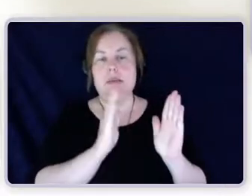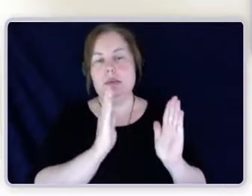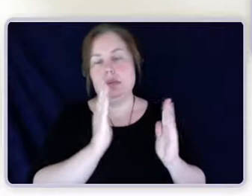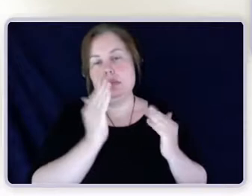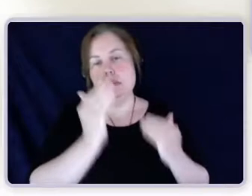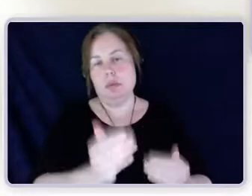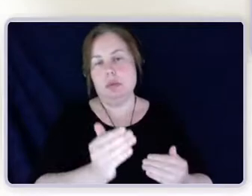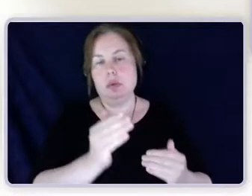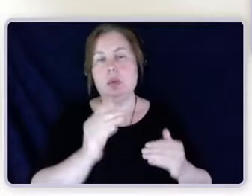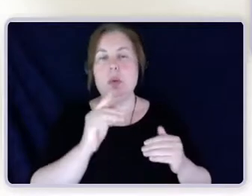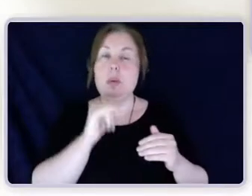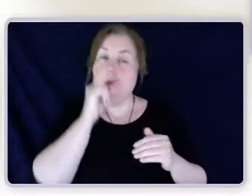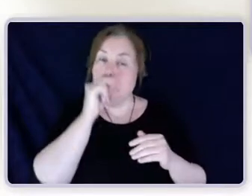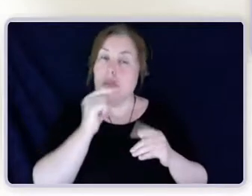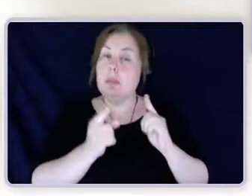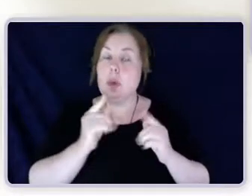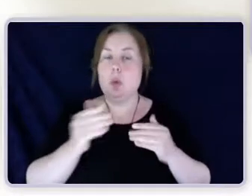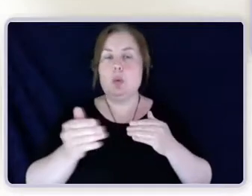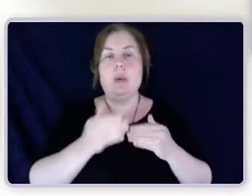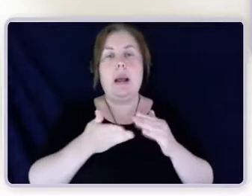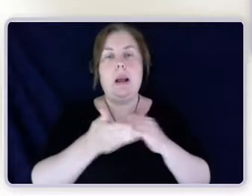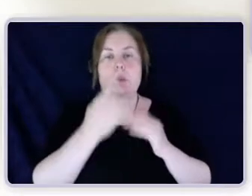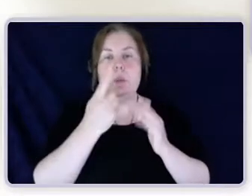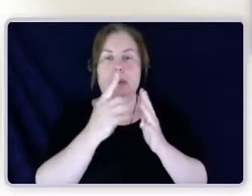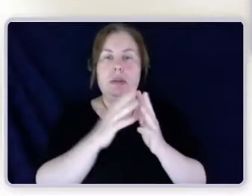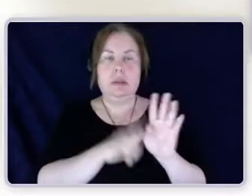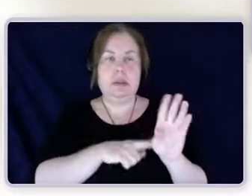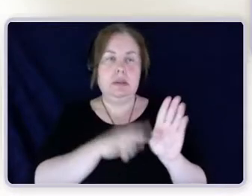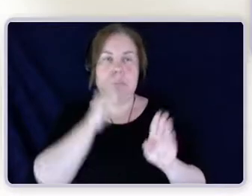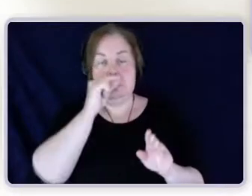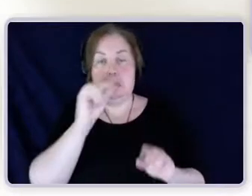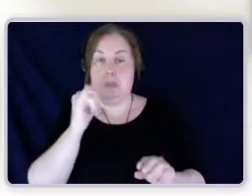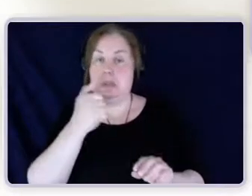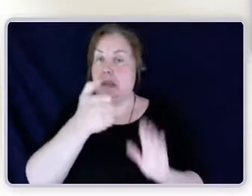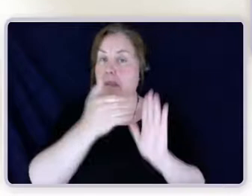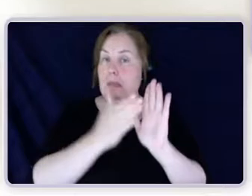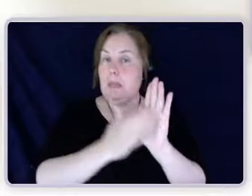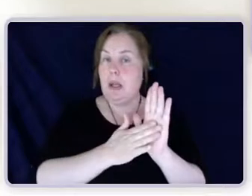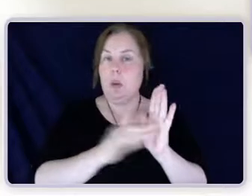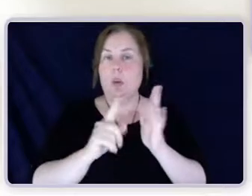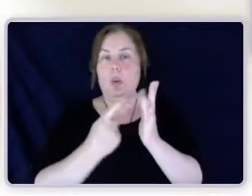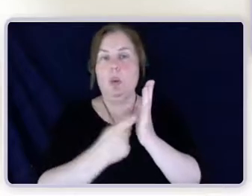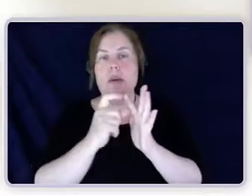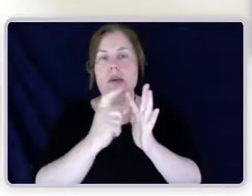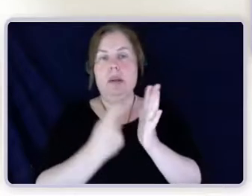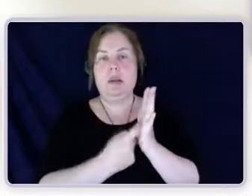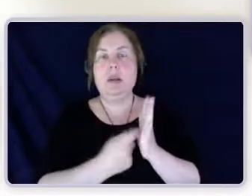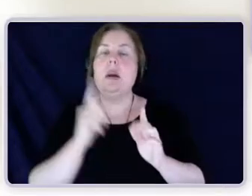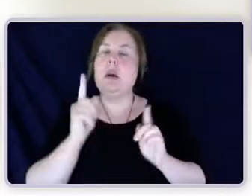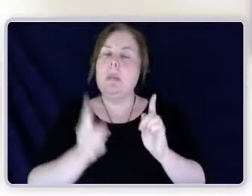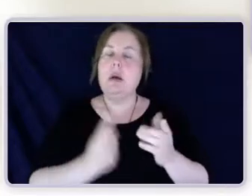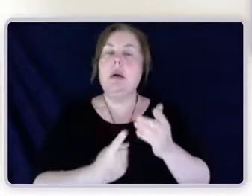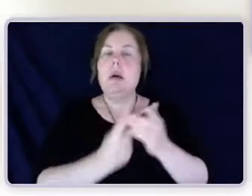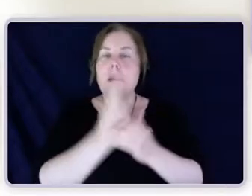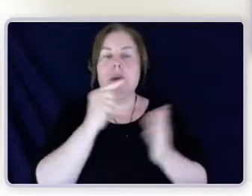are less than a year, perhaps 6 months. There are some instances where guardianship orders are made for